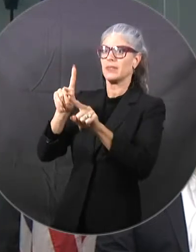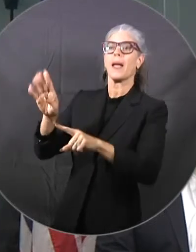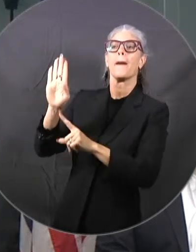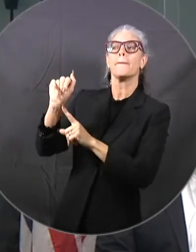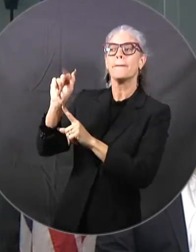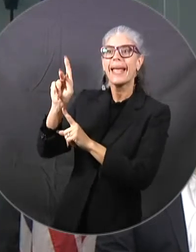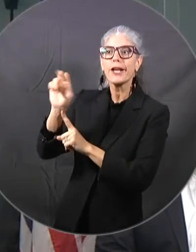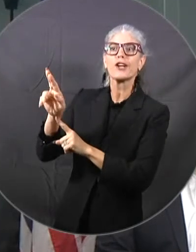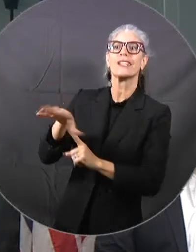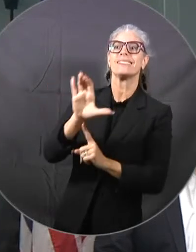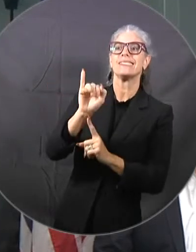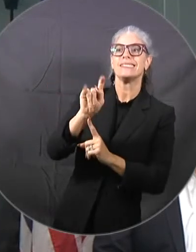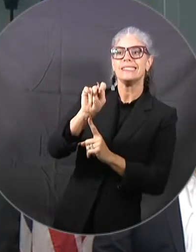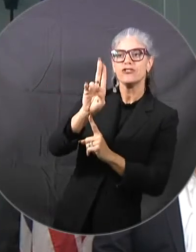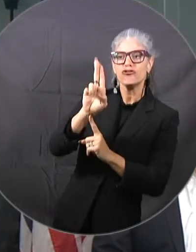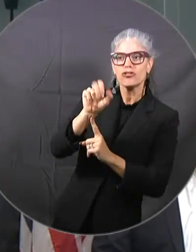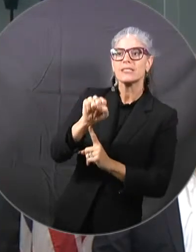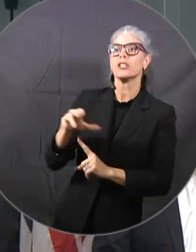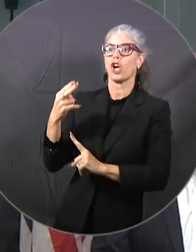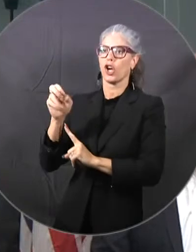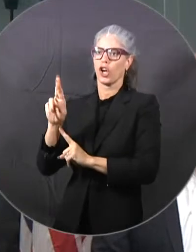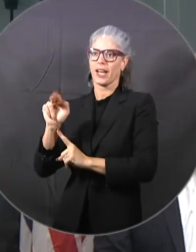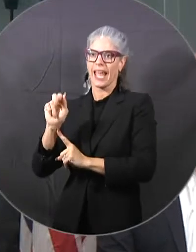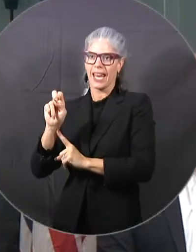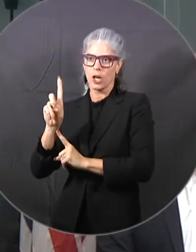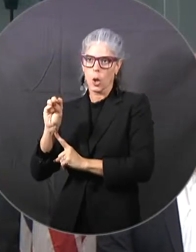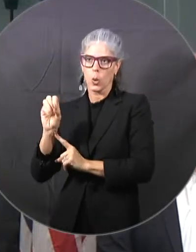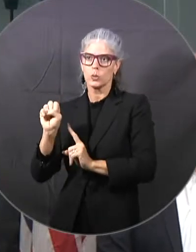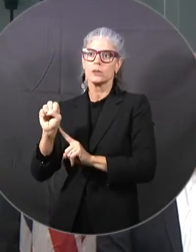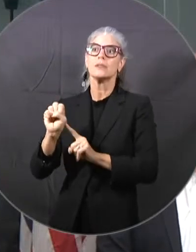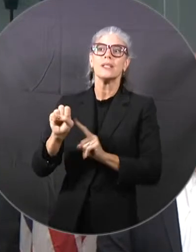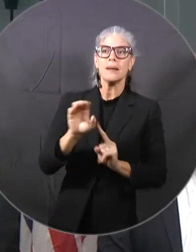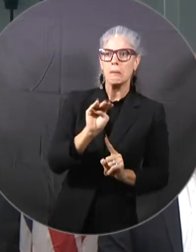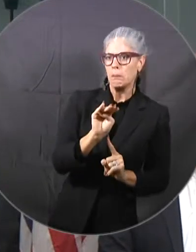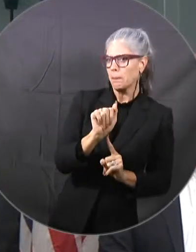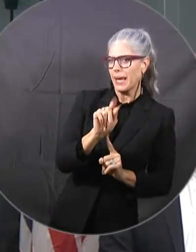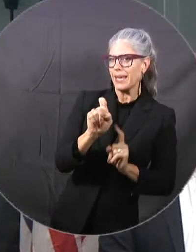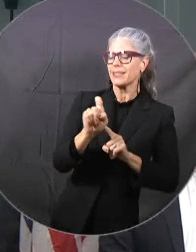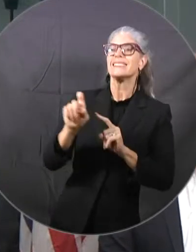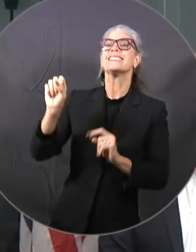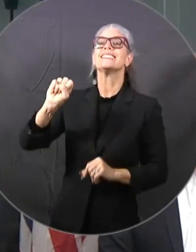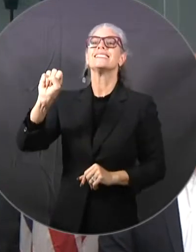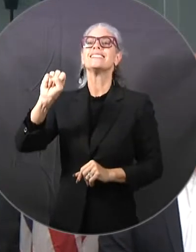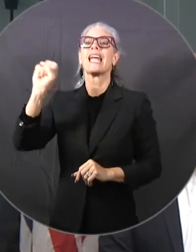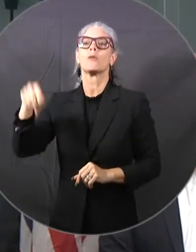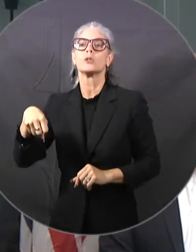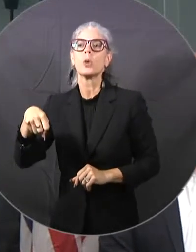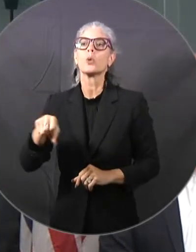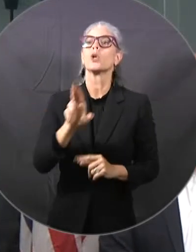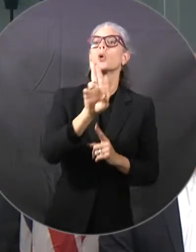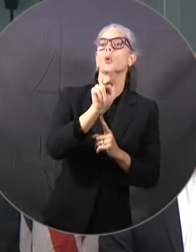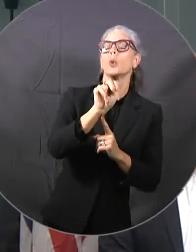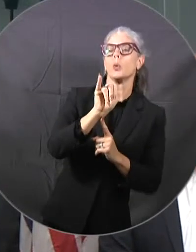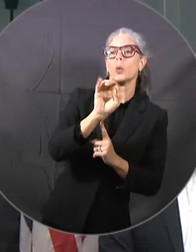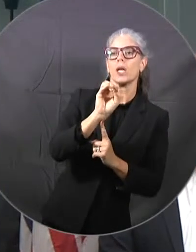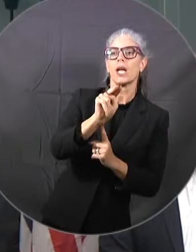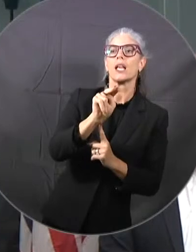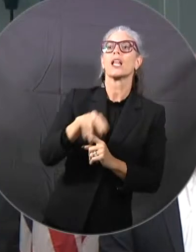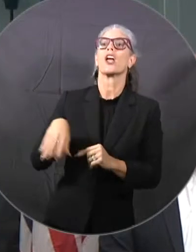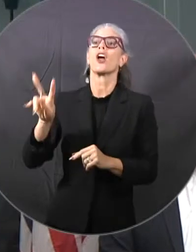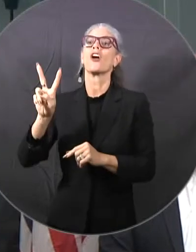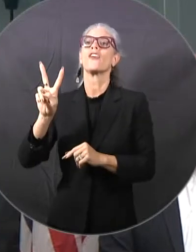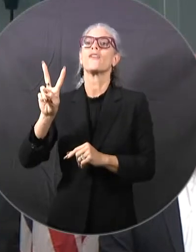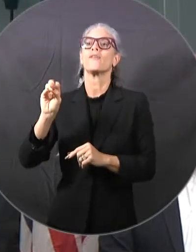Manatee, Marion, Pasco, Pinellas, Sarasota, Taylor, Union, Volusia, and Wakulla. If you are under an